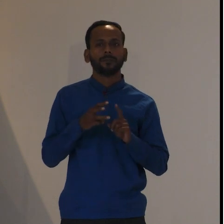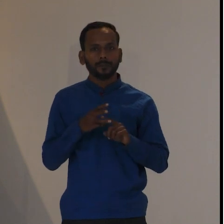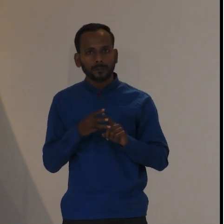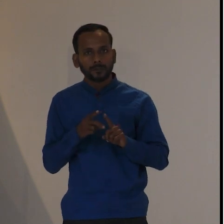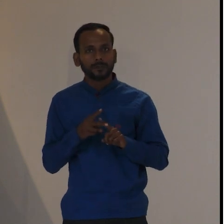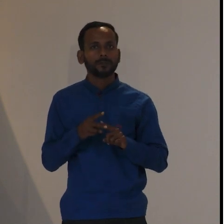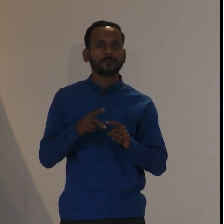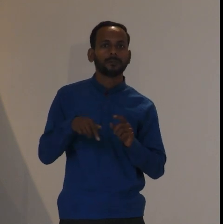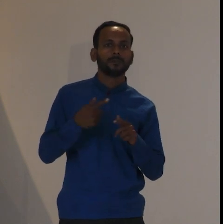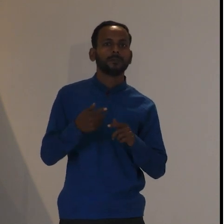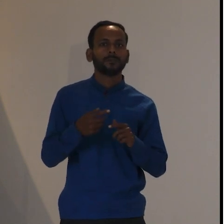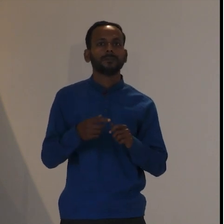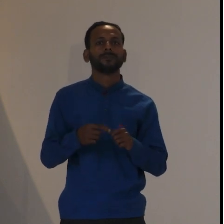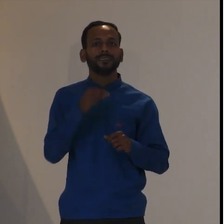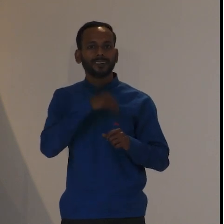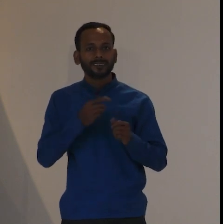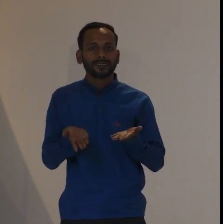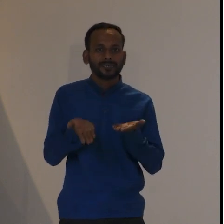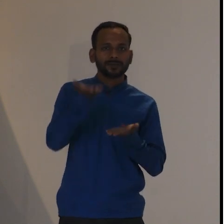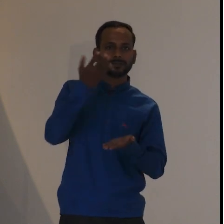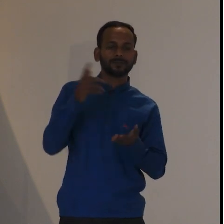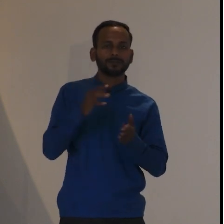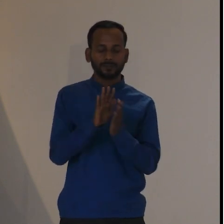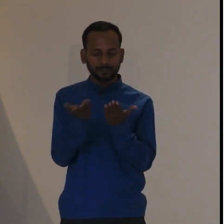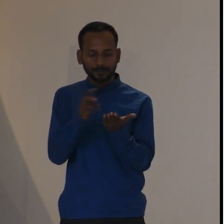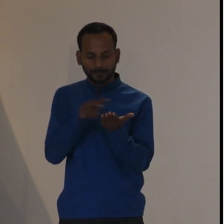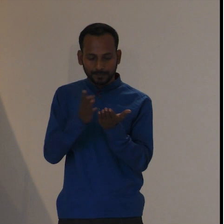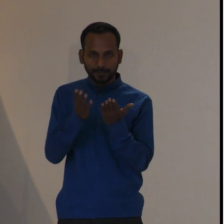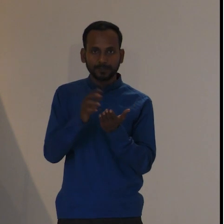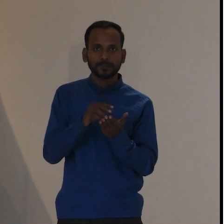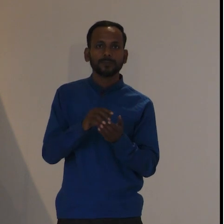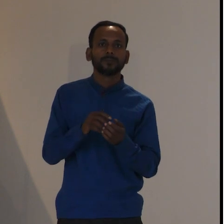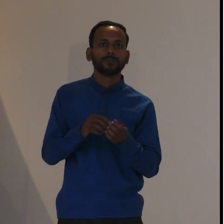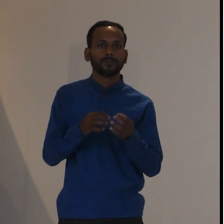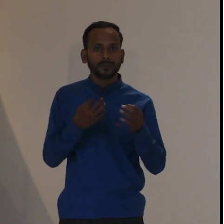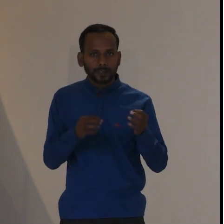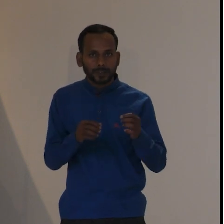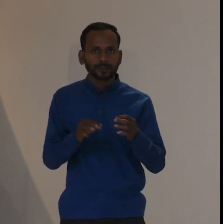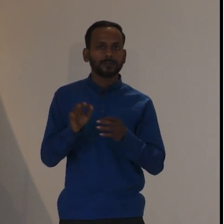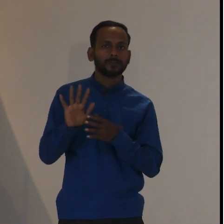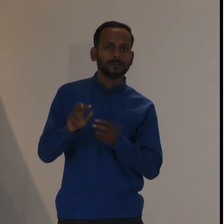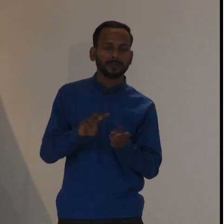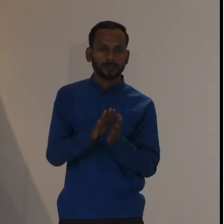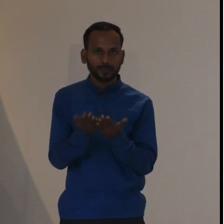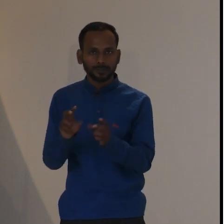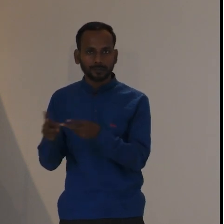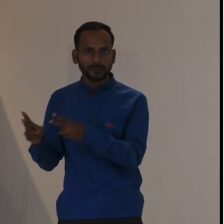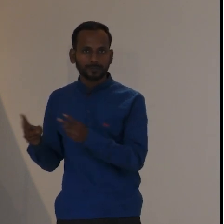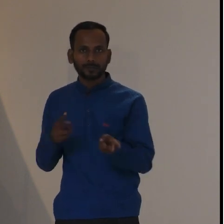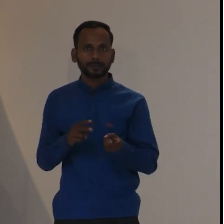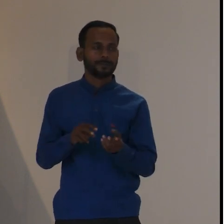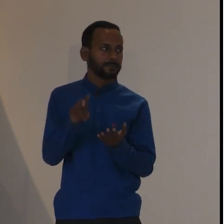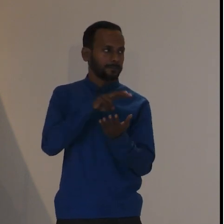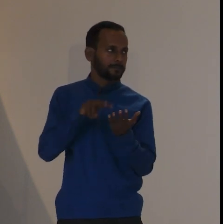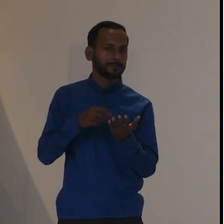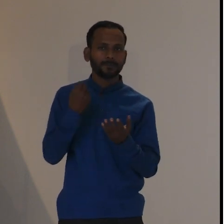secondary research sources were also studied, like academic papers and some books written on S.L. Bhatia, which are available only